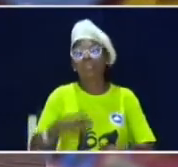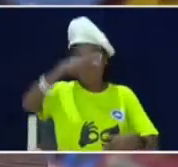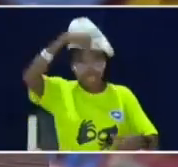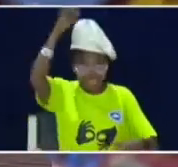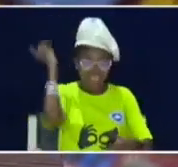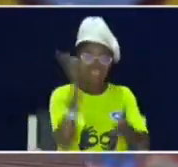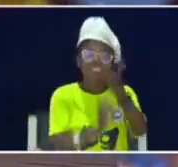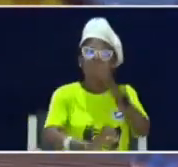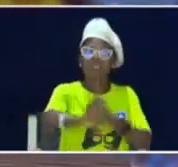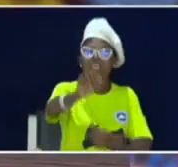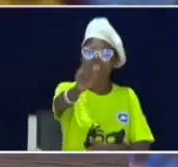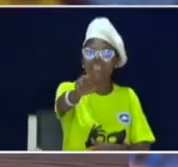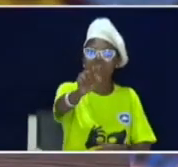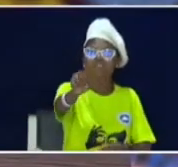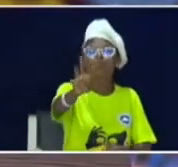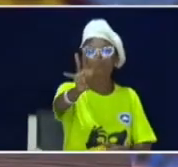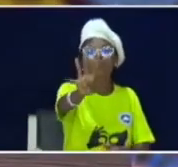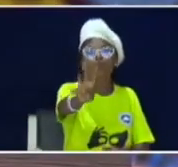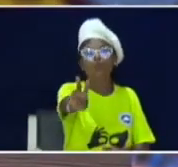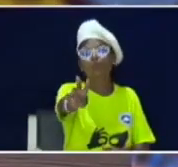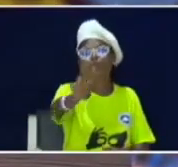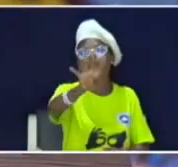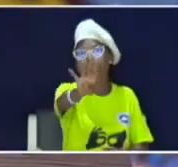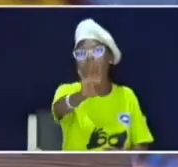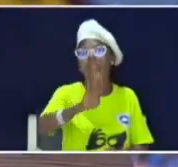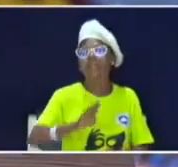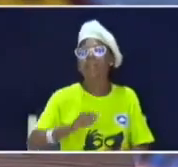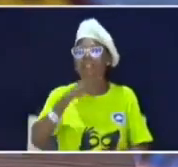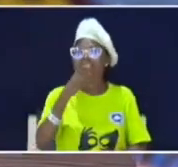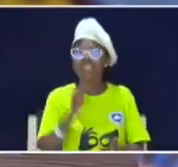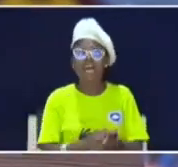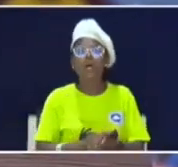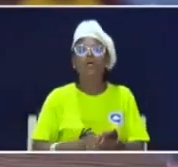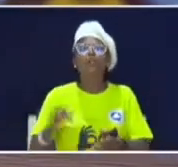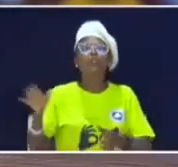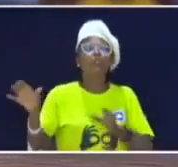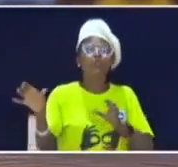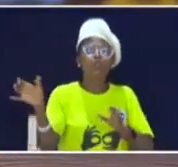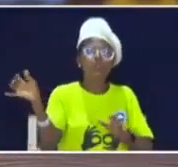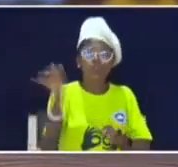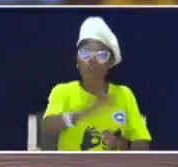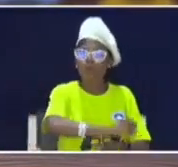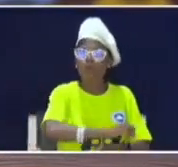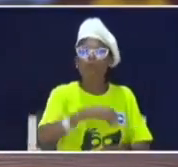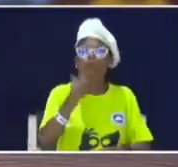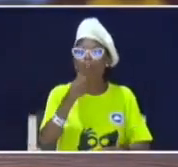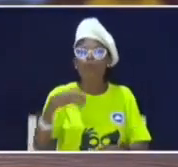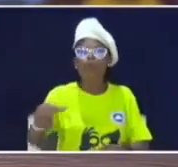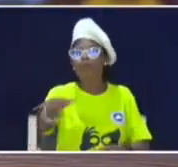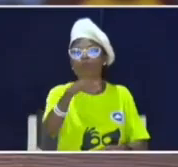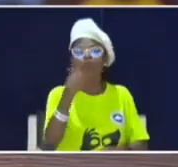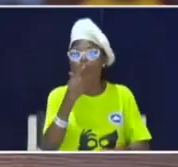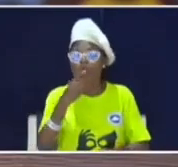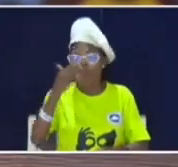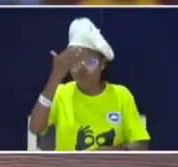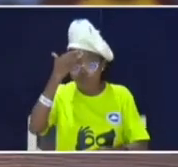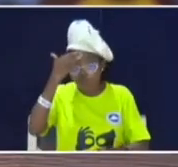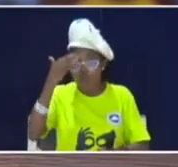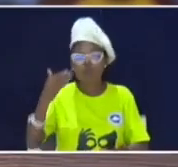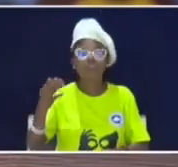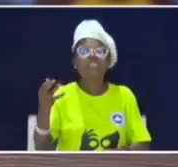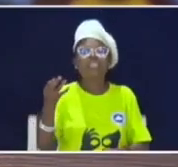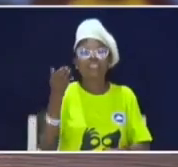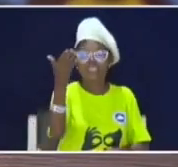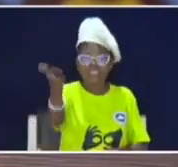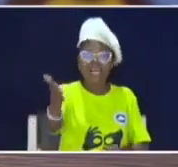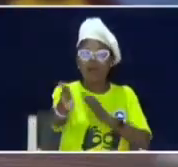Daniel chapter 11 and verse 32b says, and they who do know their God shall be strong and do exploit. Can